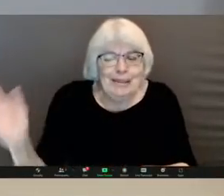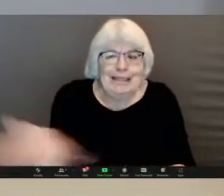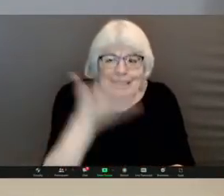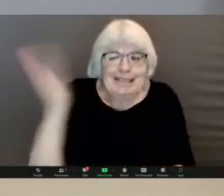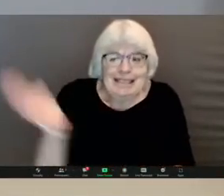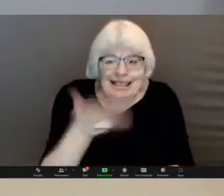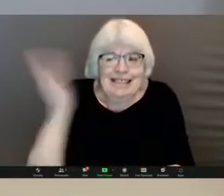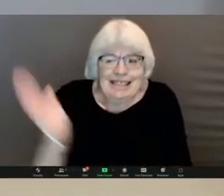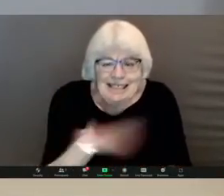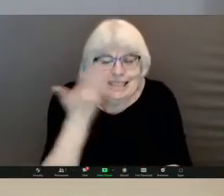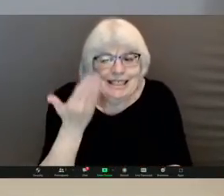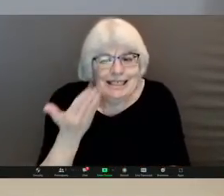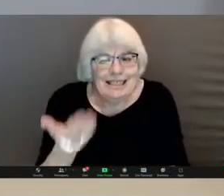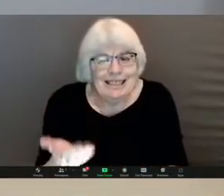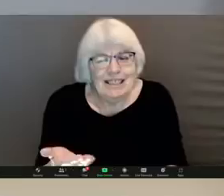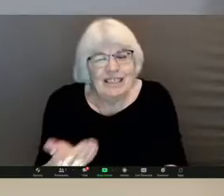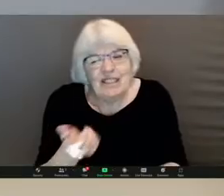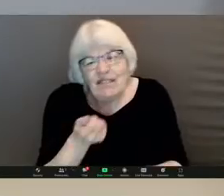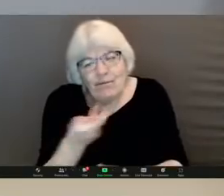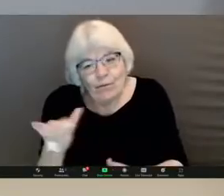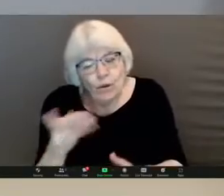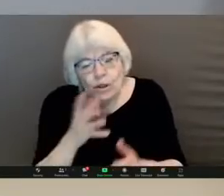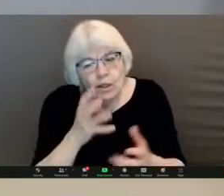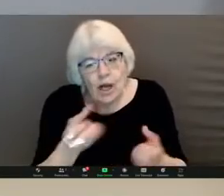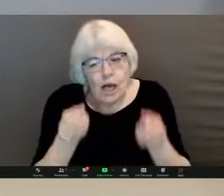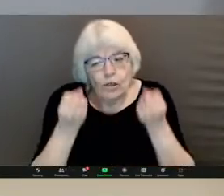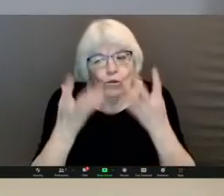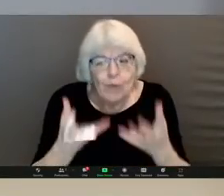of course, we continue to do lots of testing,